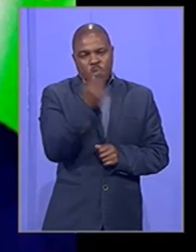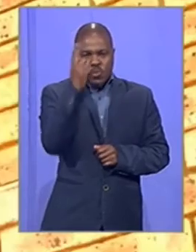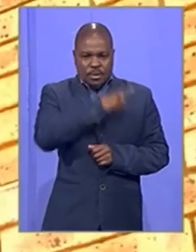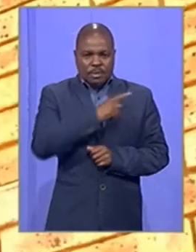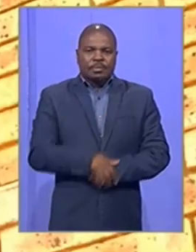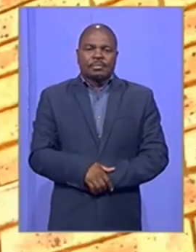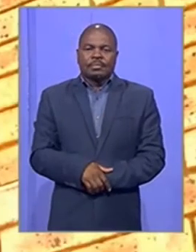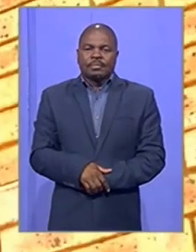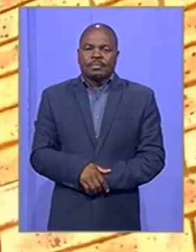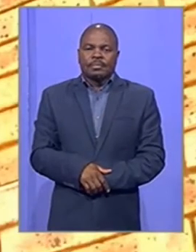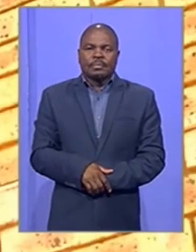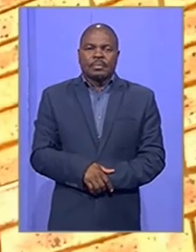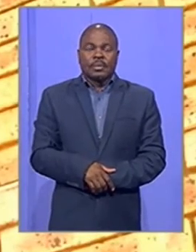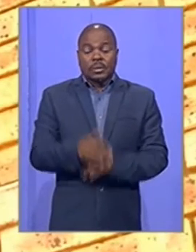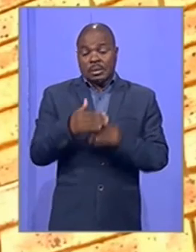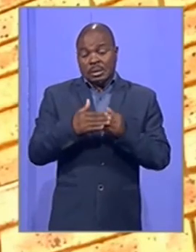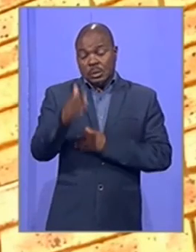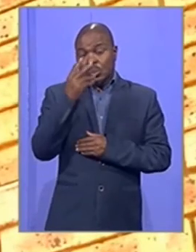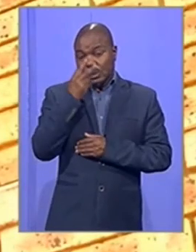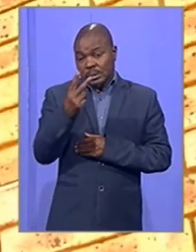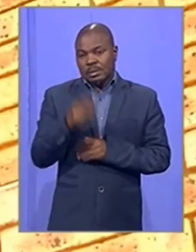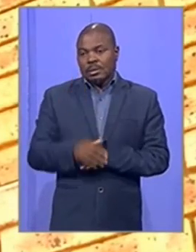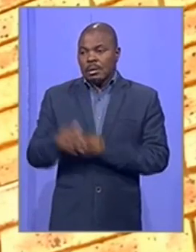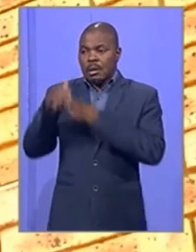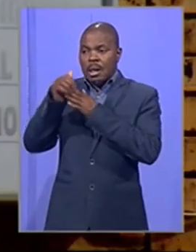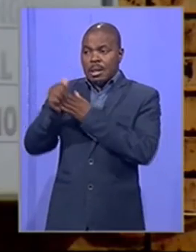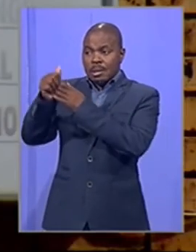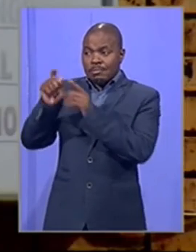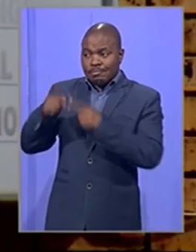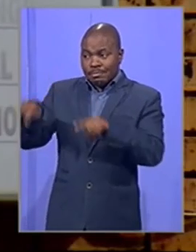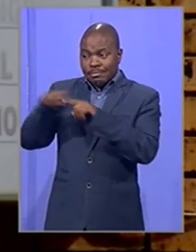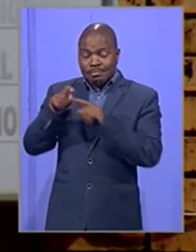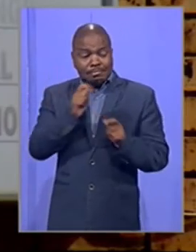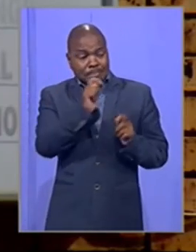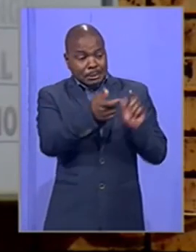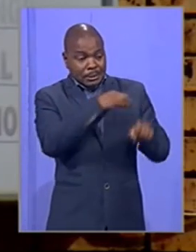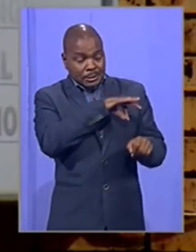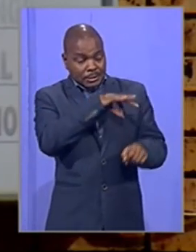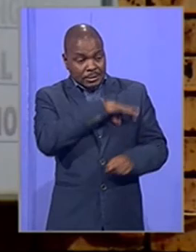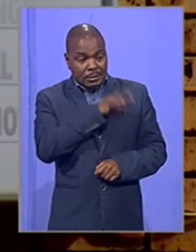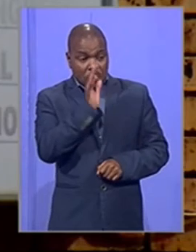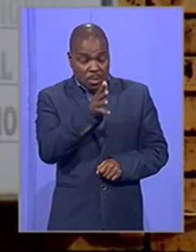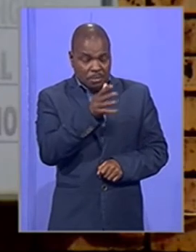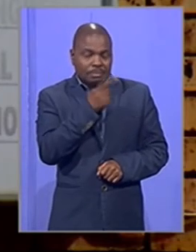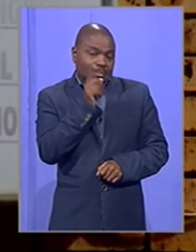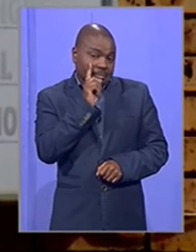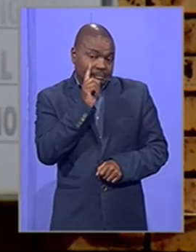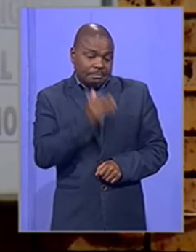latelang. Ho se o tla hlaka e bang boetapele bo tla qetella bo lefile meputso ya basebeletsi.